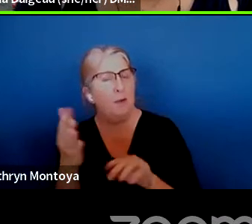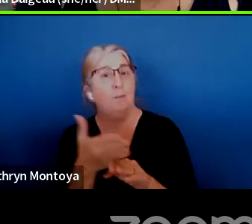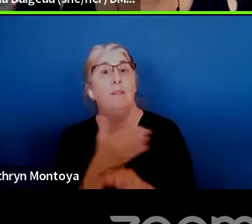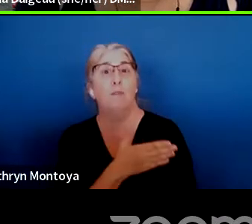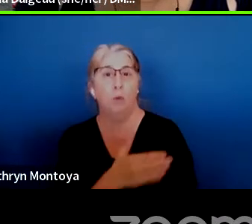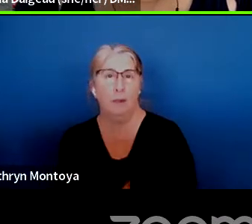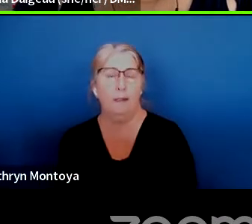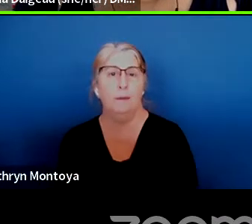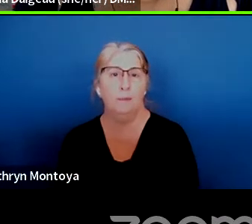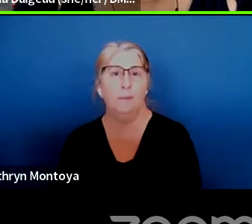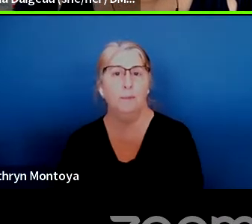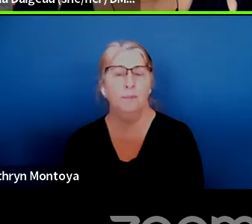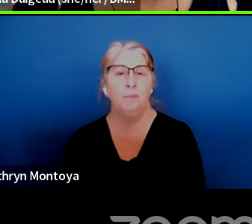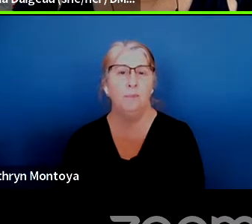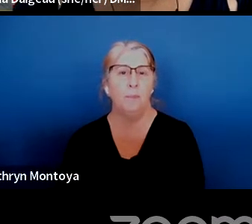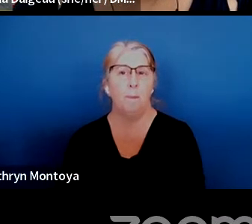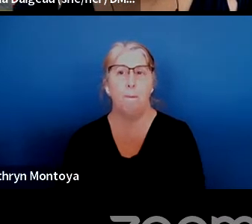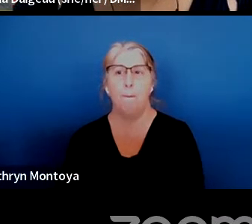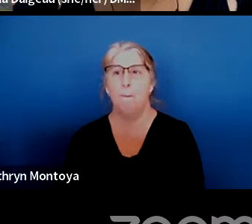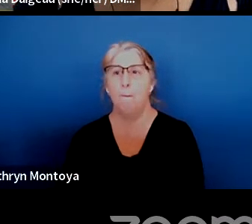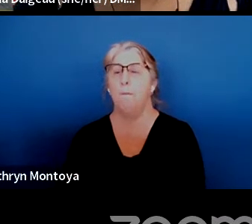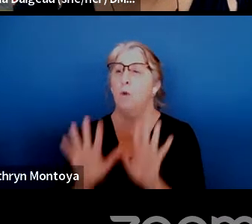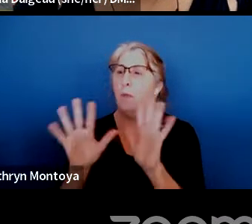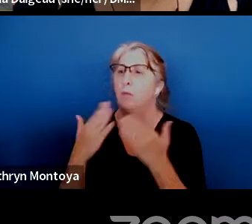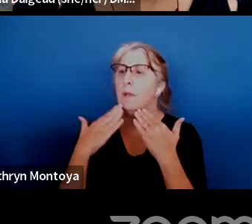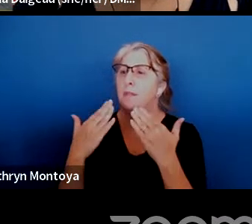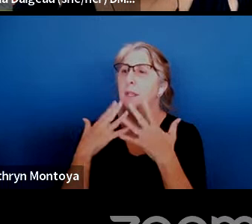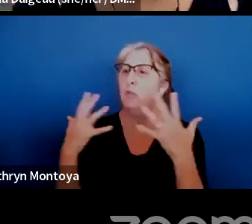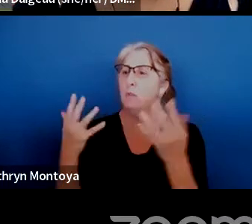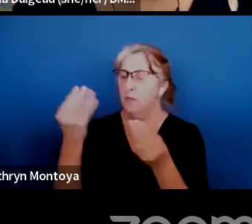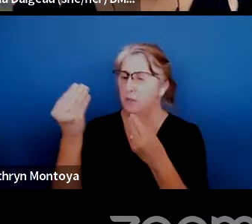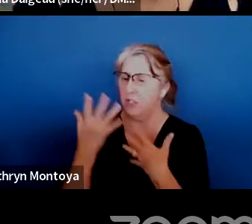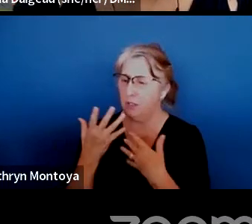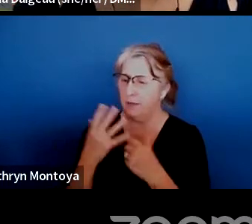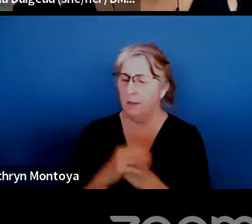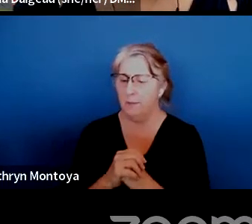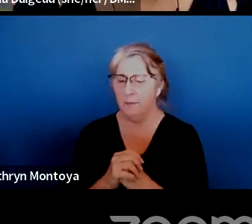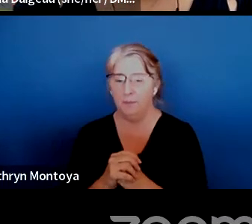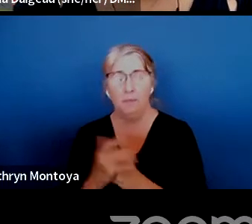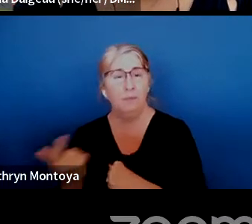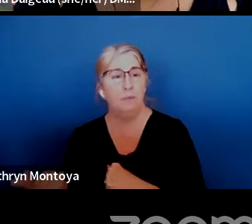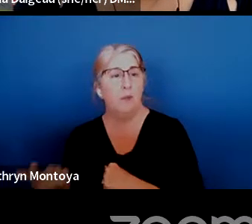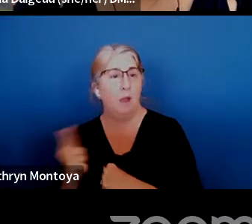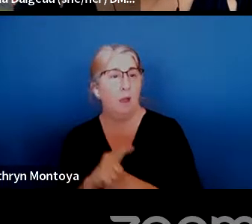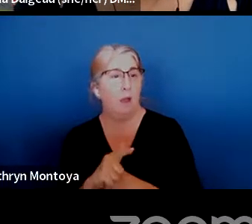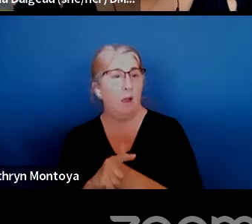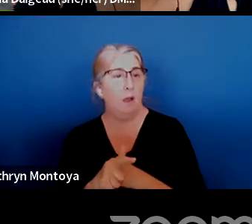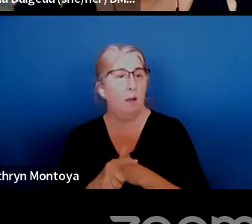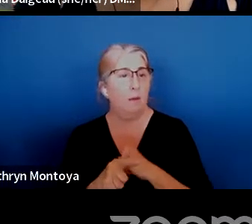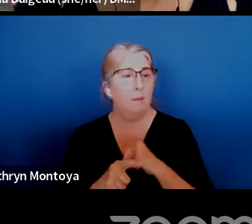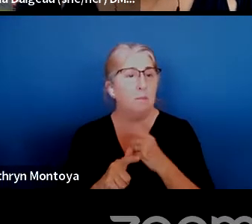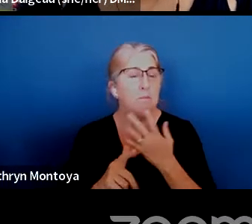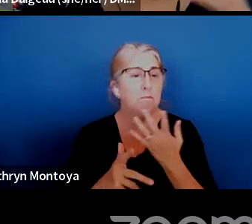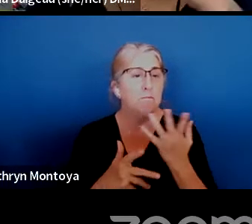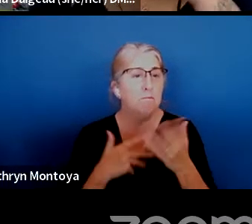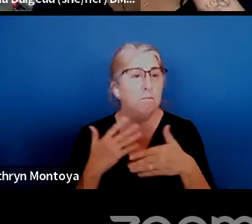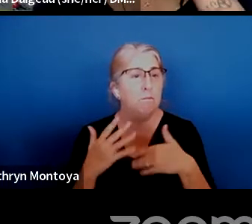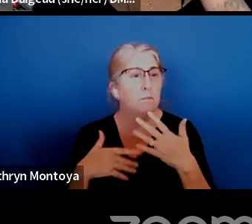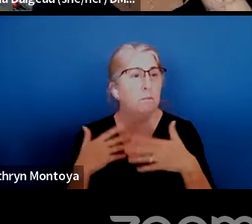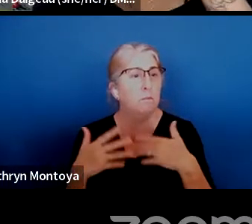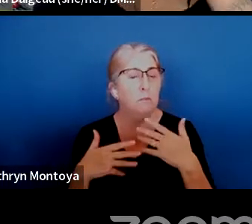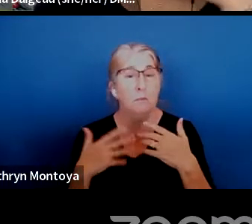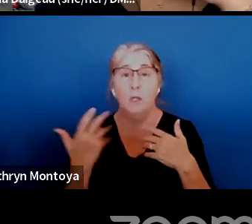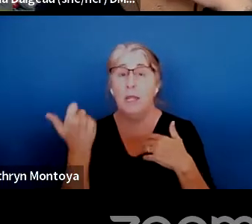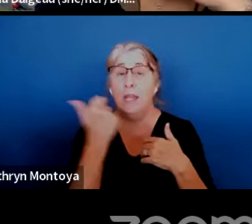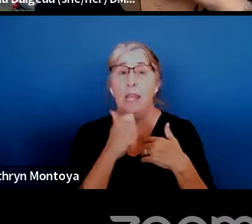beforehand. That's great. Thank you so much for sharing that. I'm gonna go to a slightly different angle on that. Is there